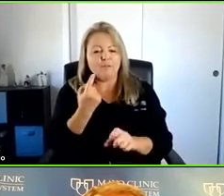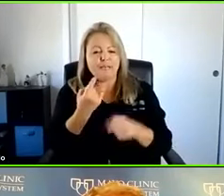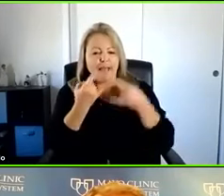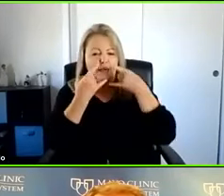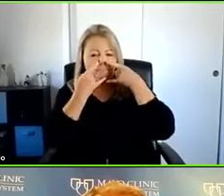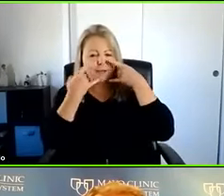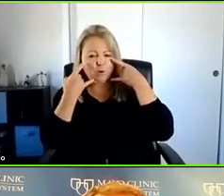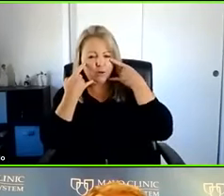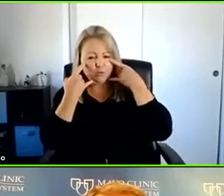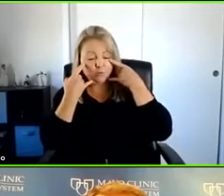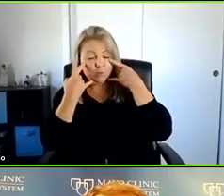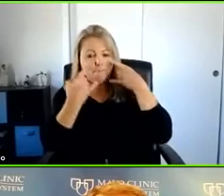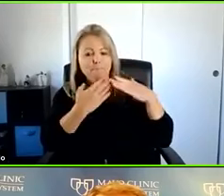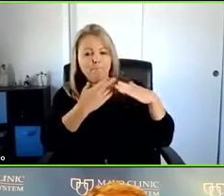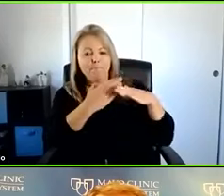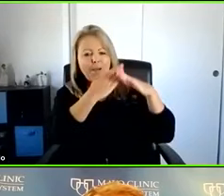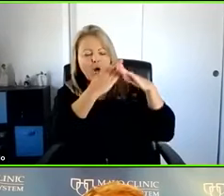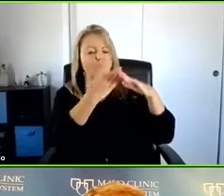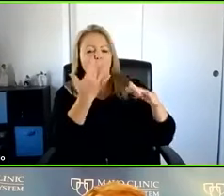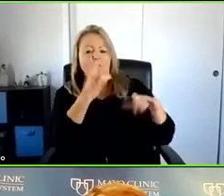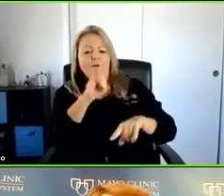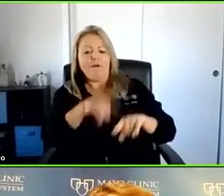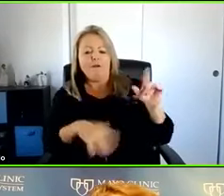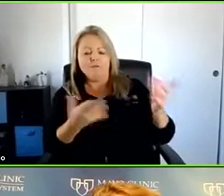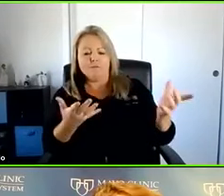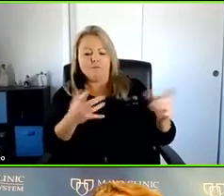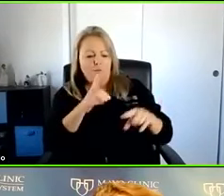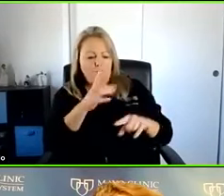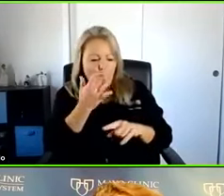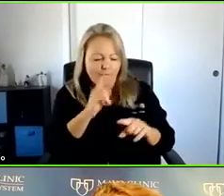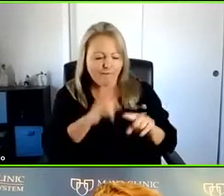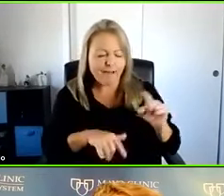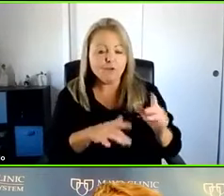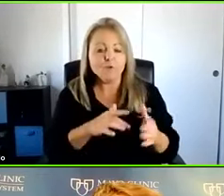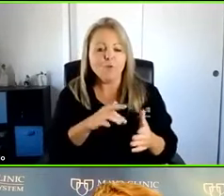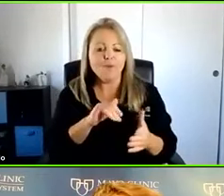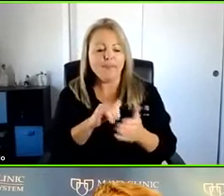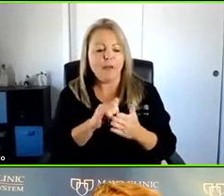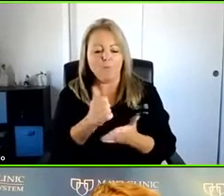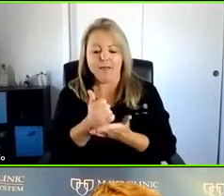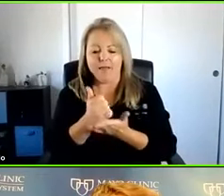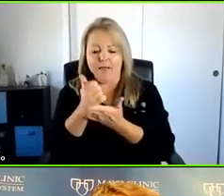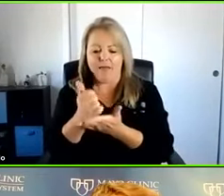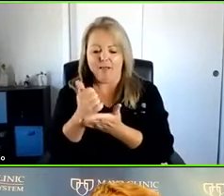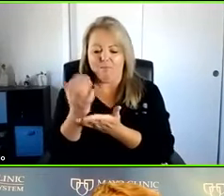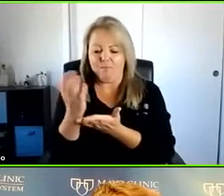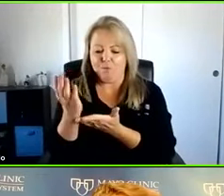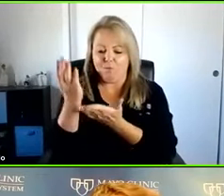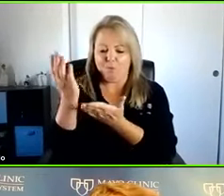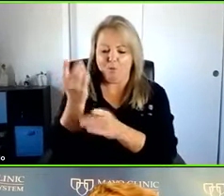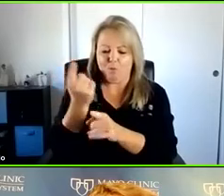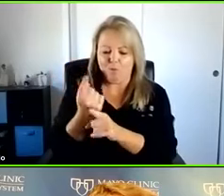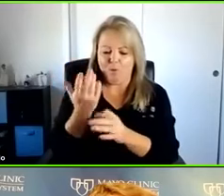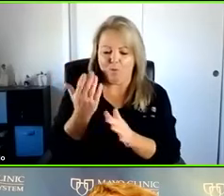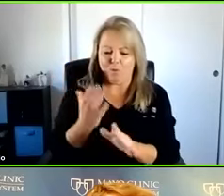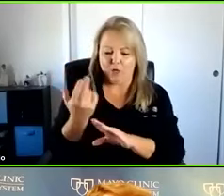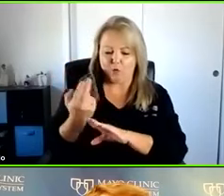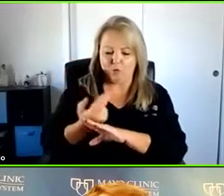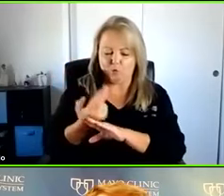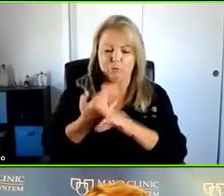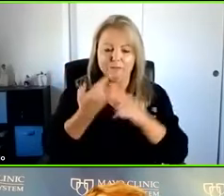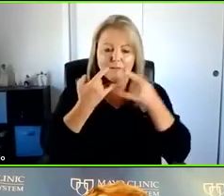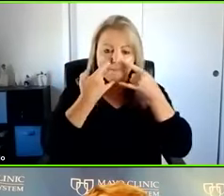use. And that will be important for us to know in order to help promote in the right way the use of masks in that